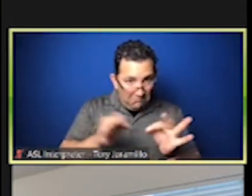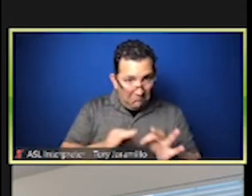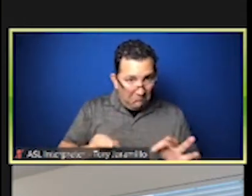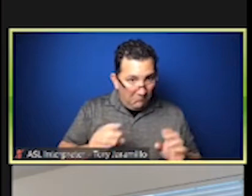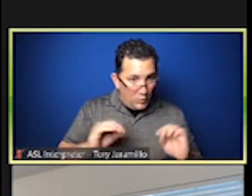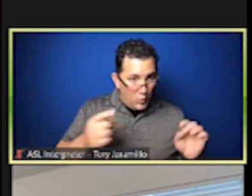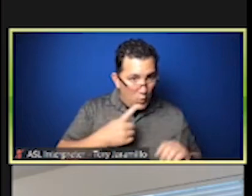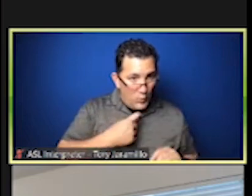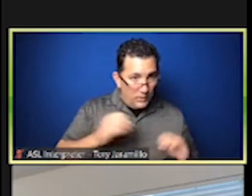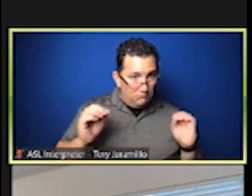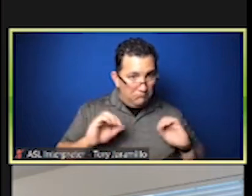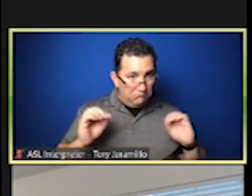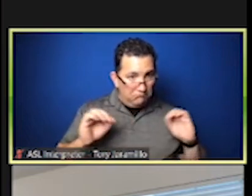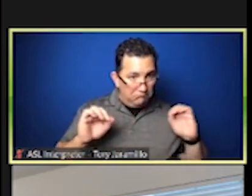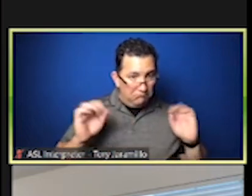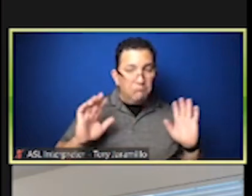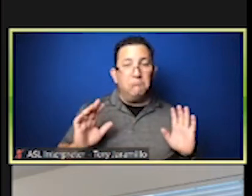red.